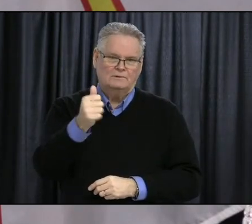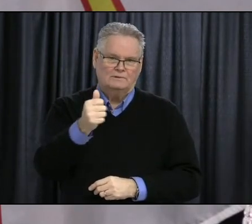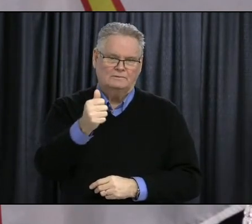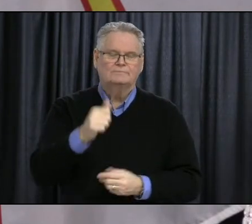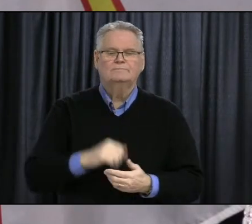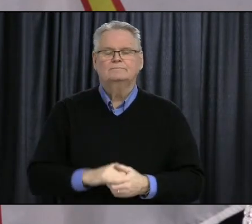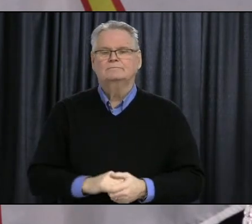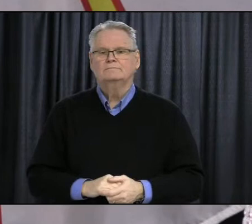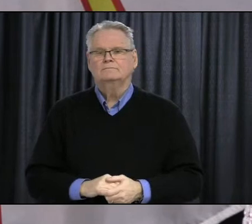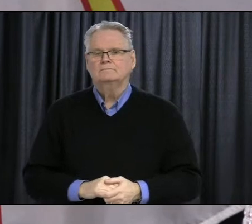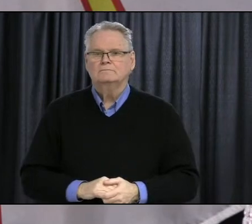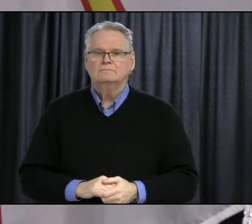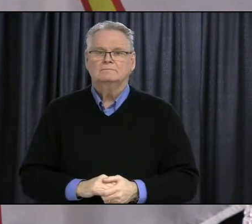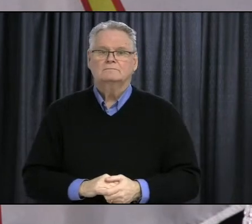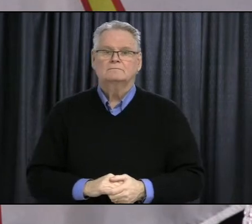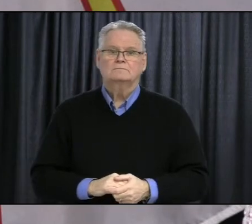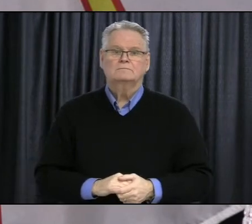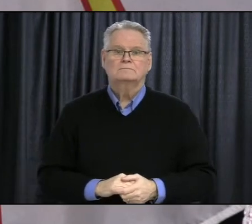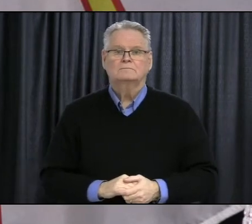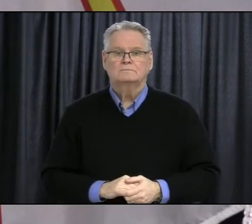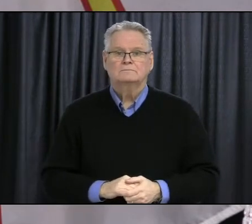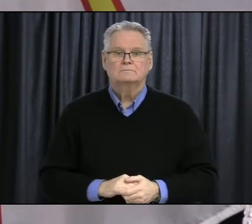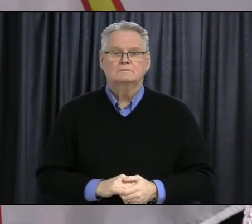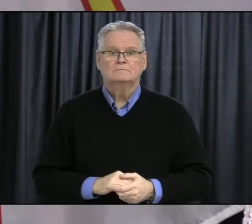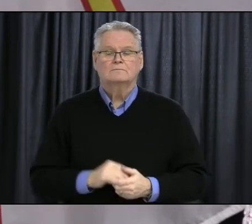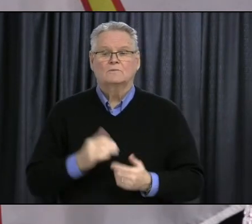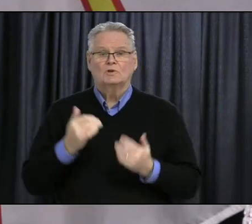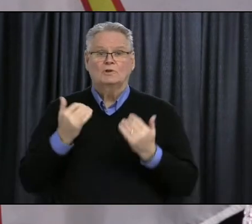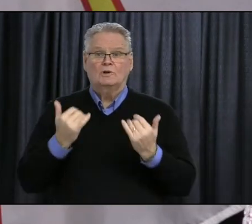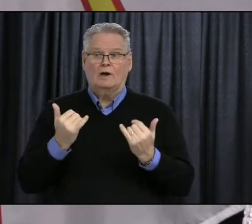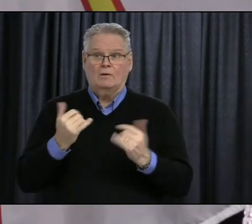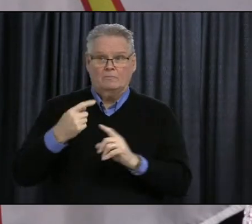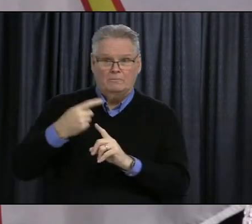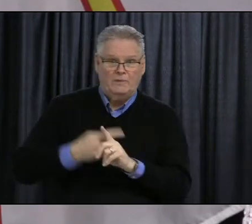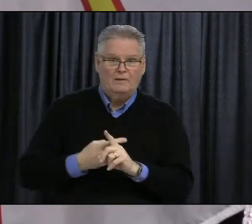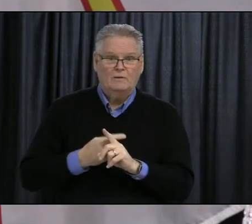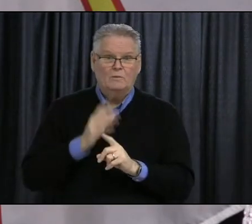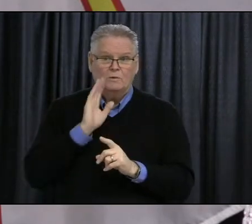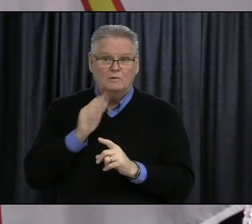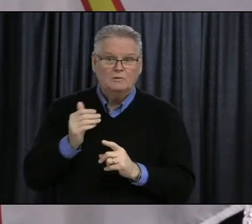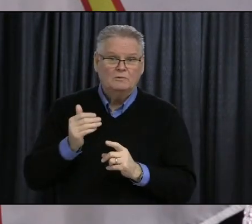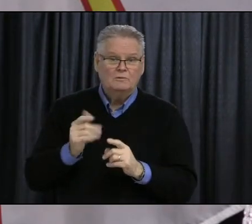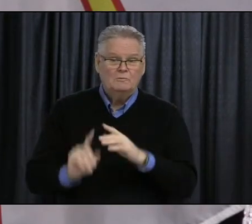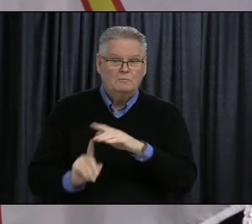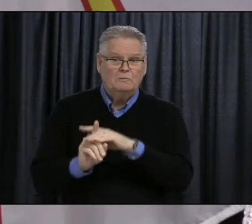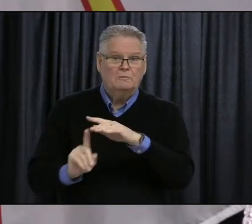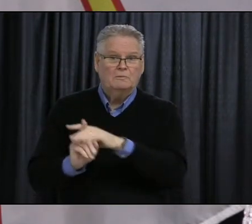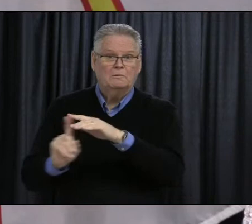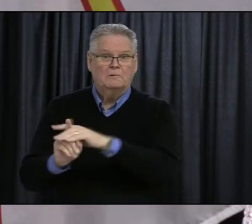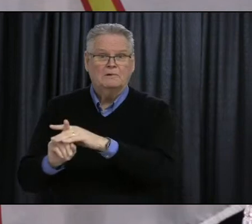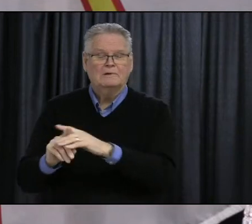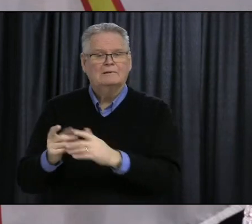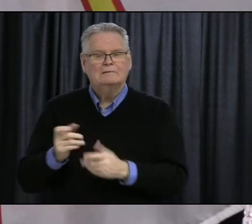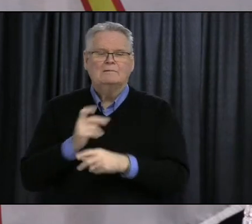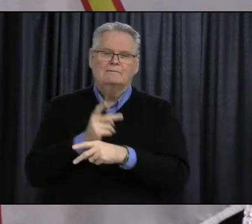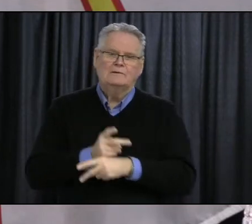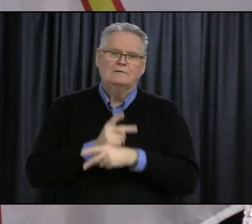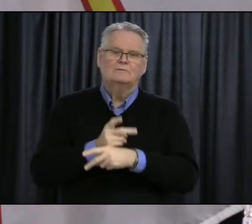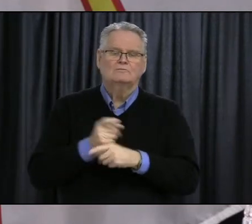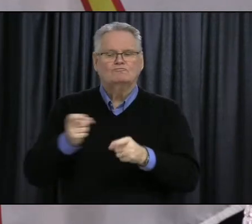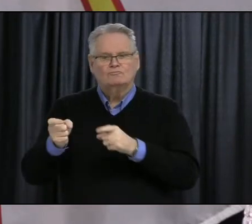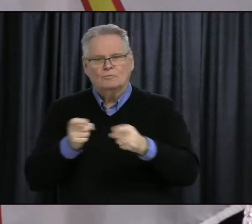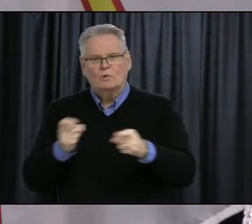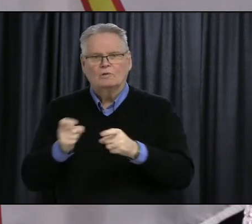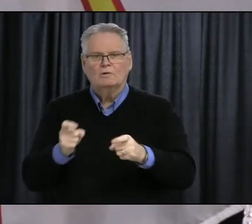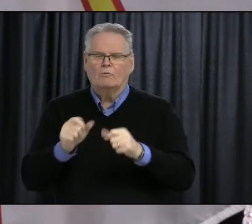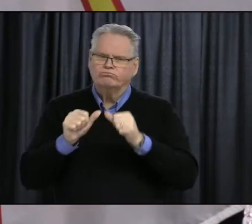for the future and for our potential to keep COVID contained. We have been doing so well for so long, and I know that we have the ability